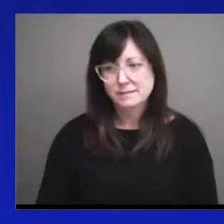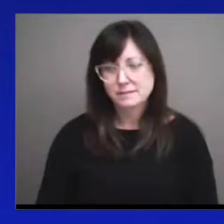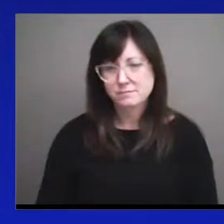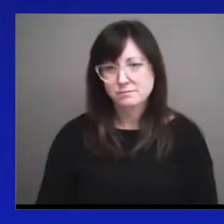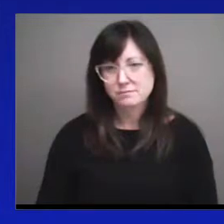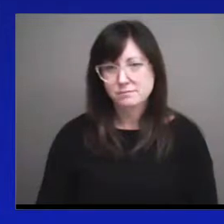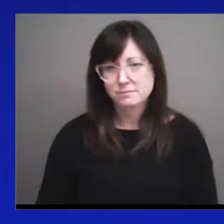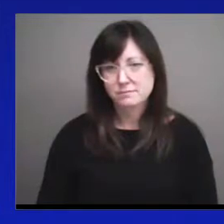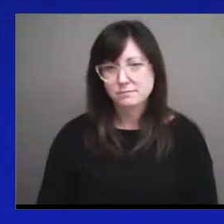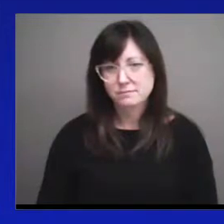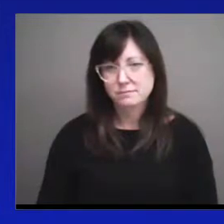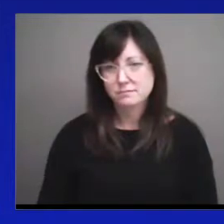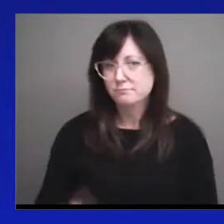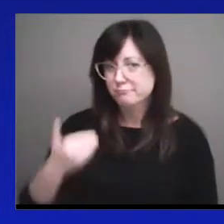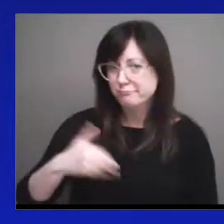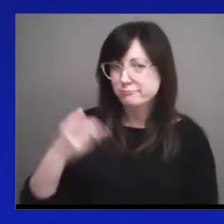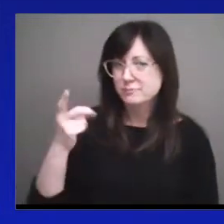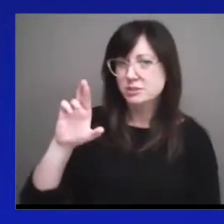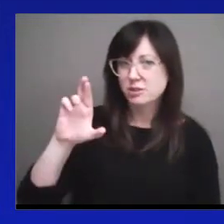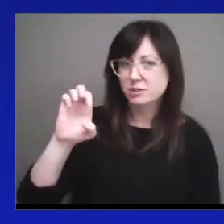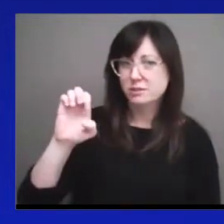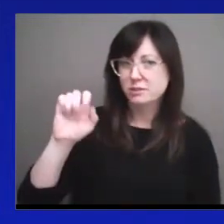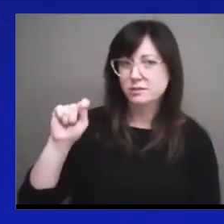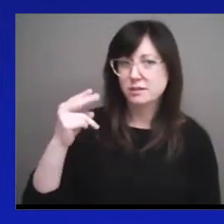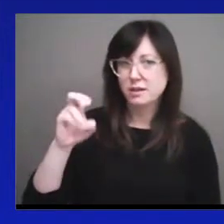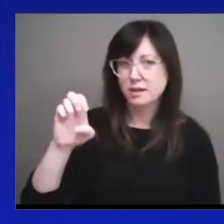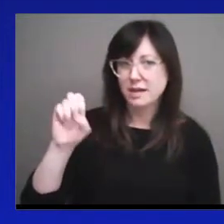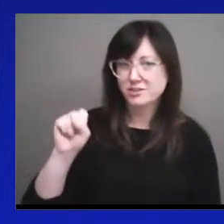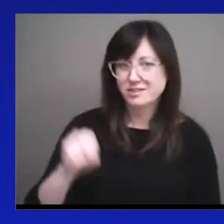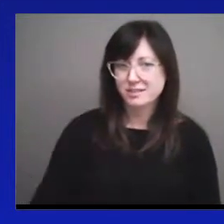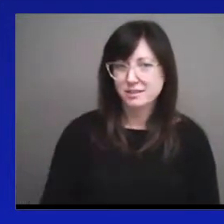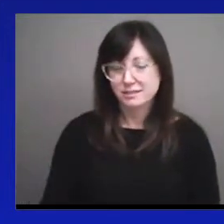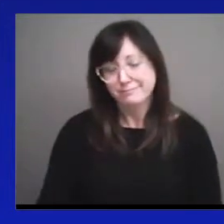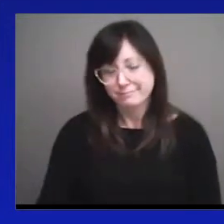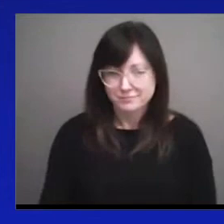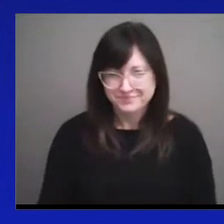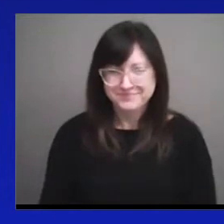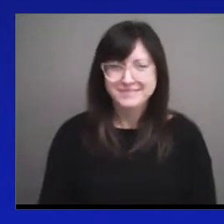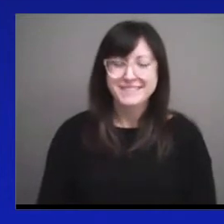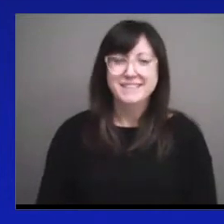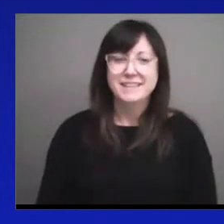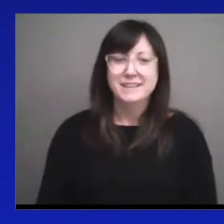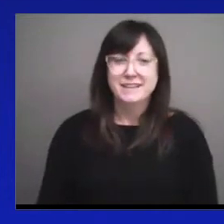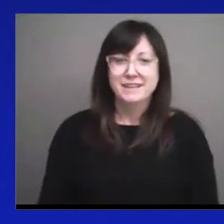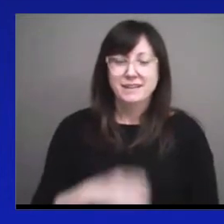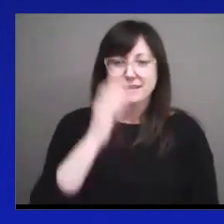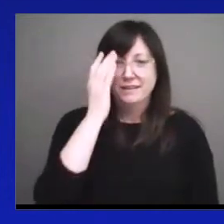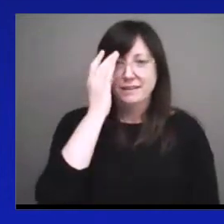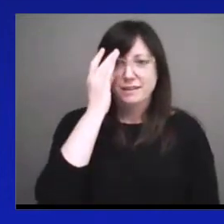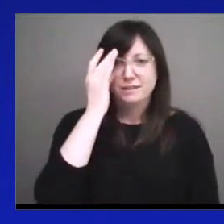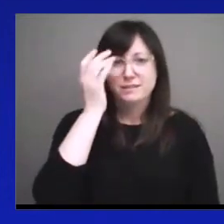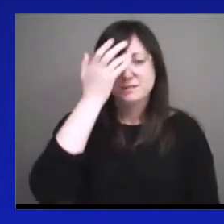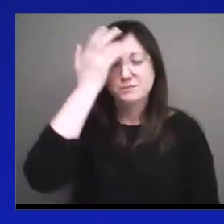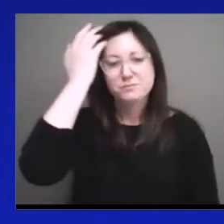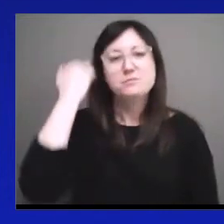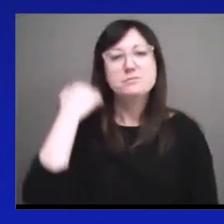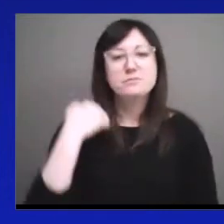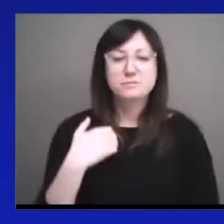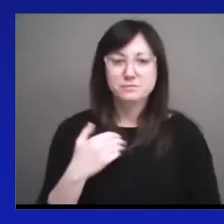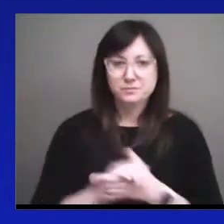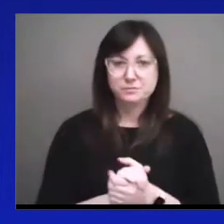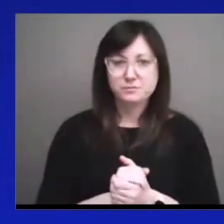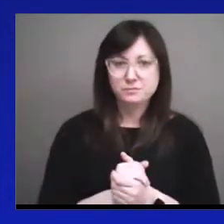Oh, sorry, it's Vera Etches. I guess you know that. The way that we've been